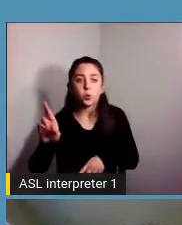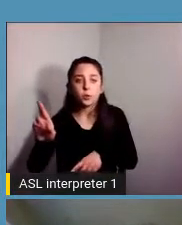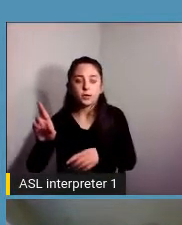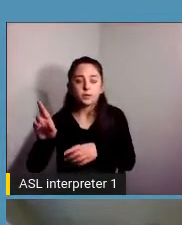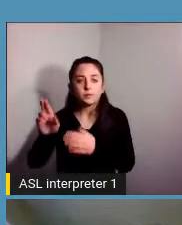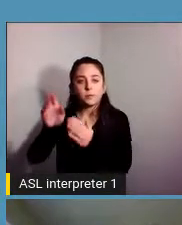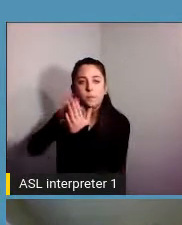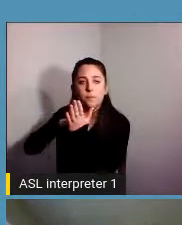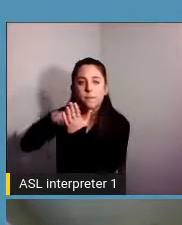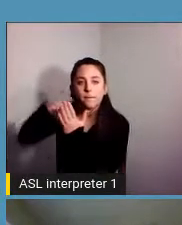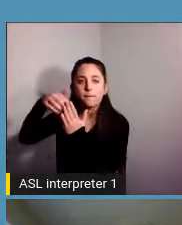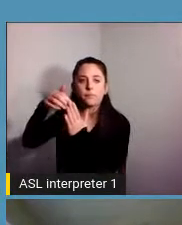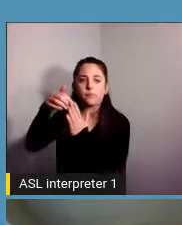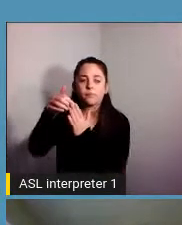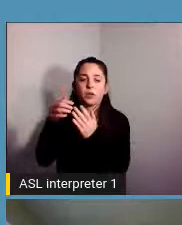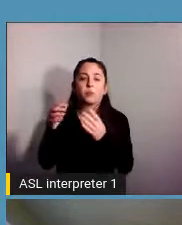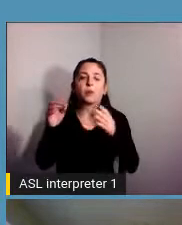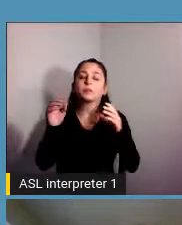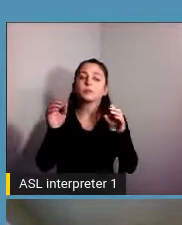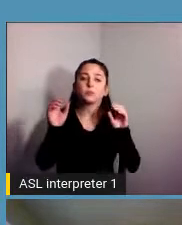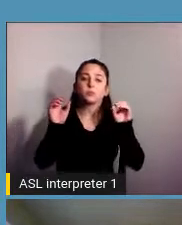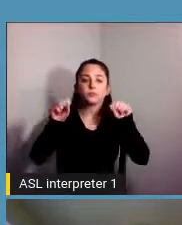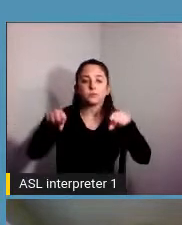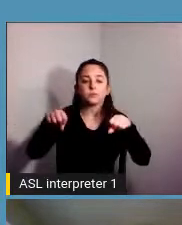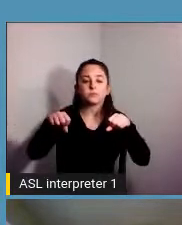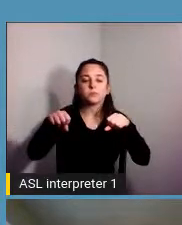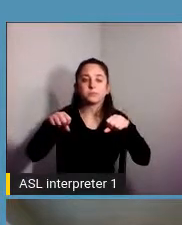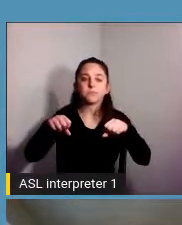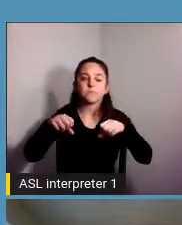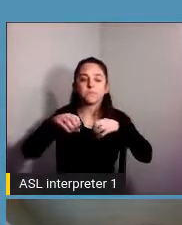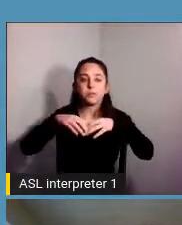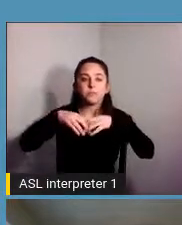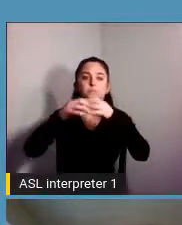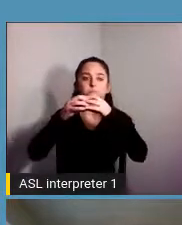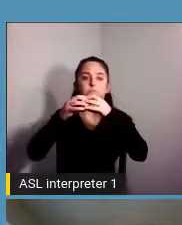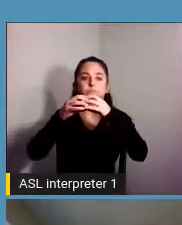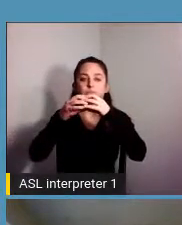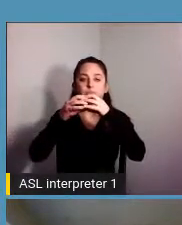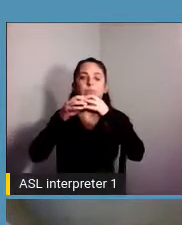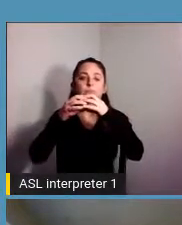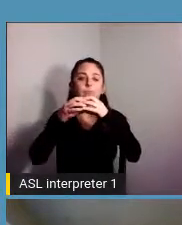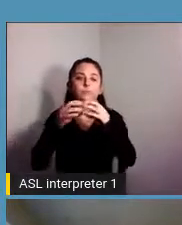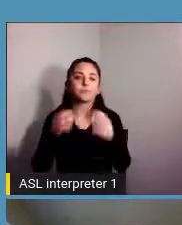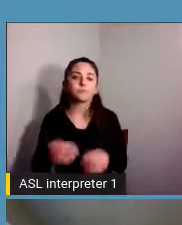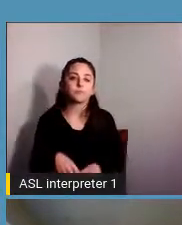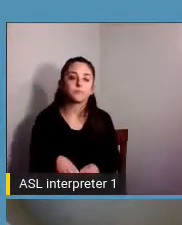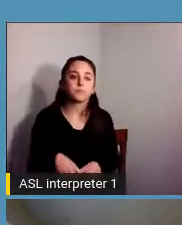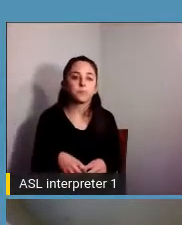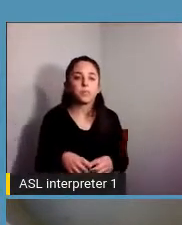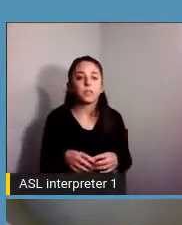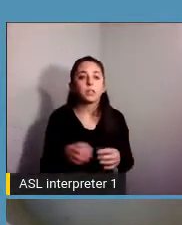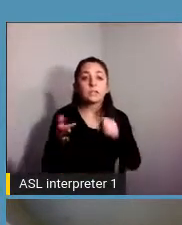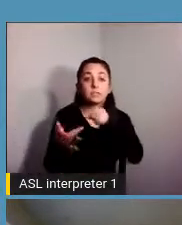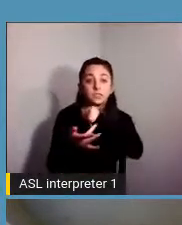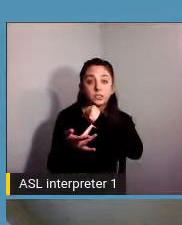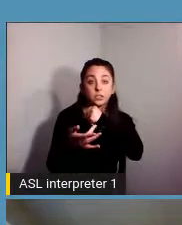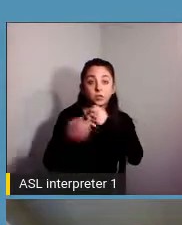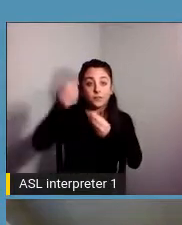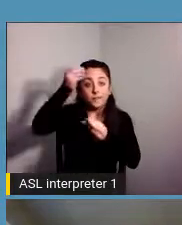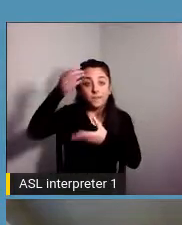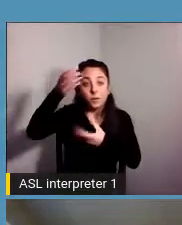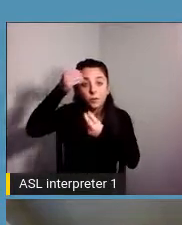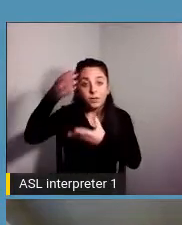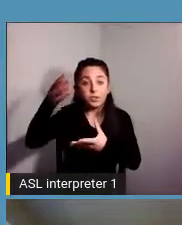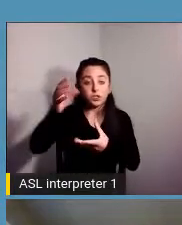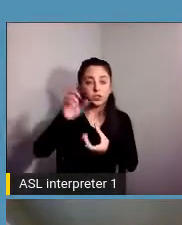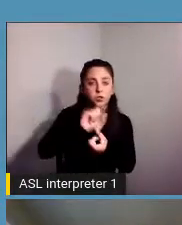but we were able to restore the missing areas, again, with the help of their scholars. The digital data was